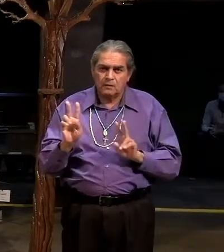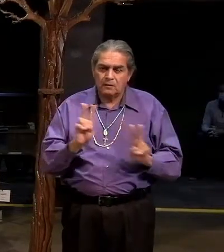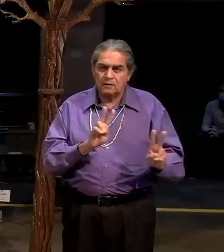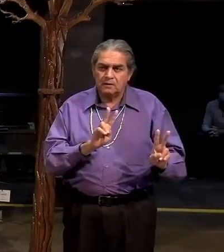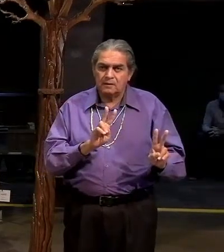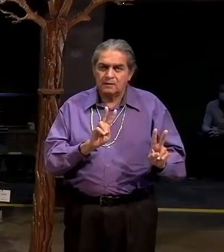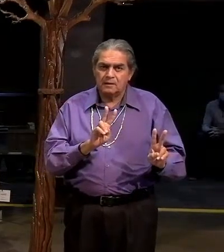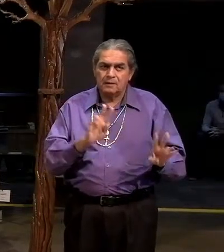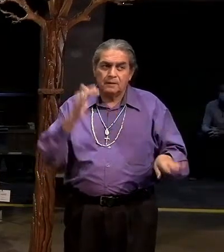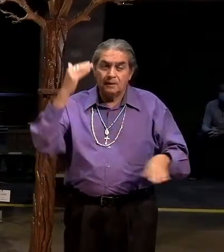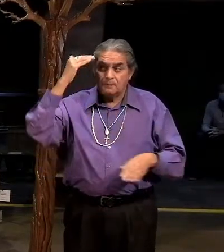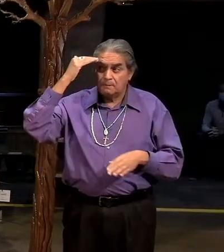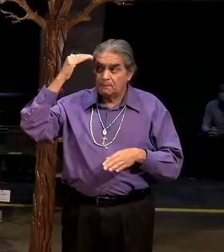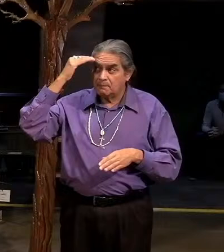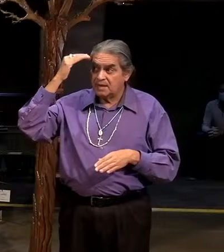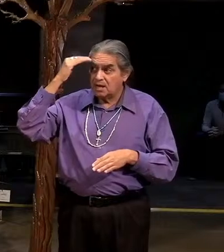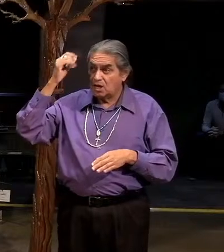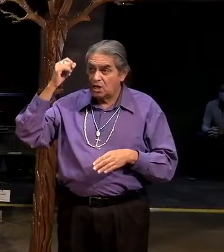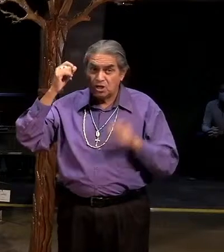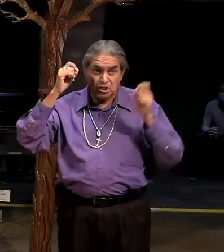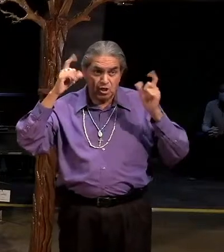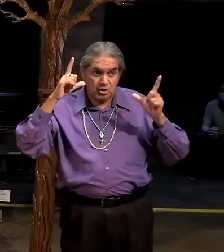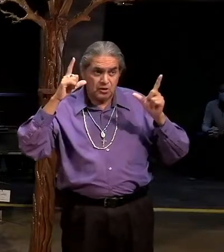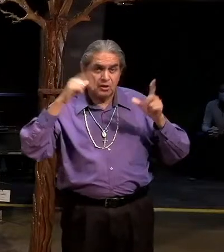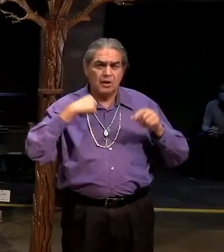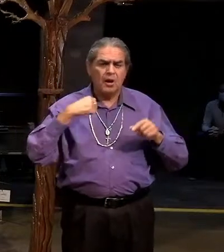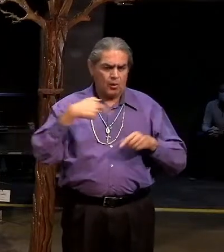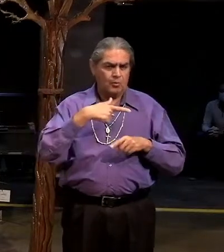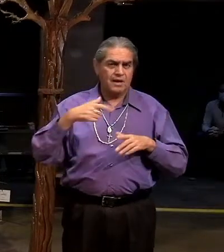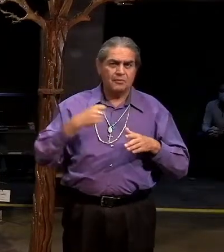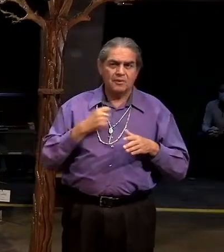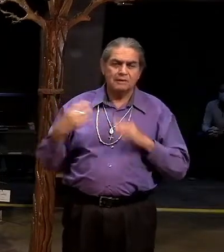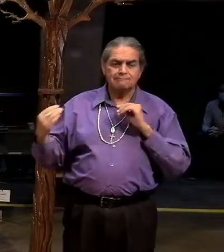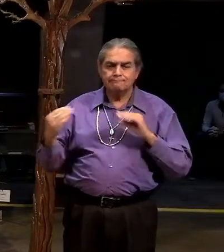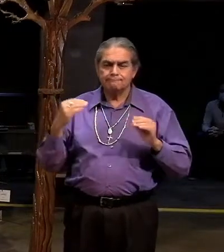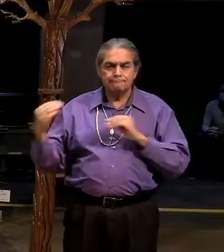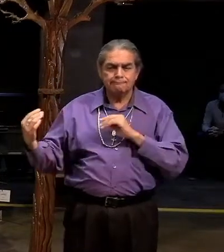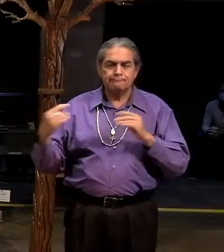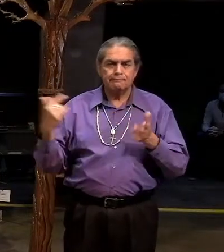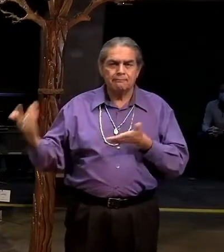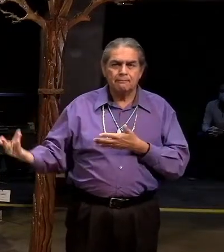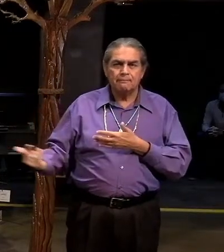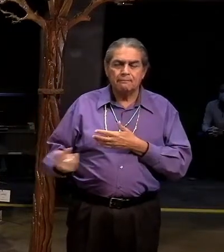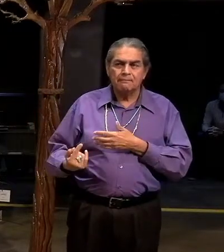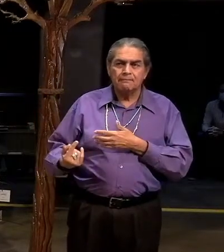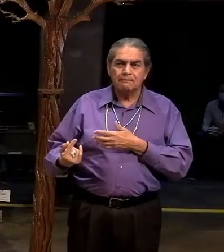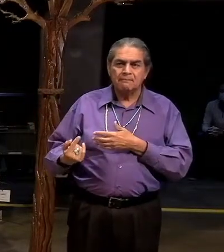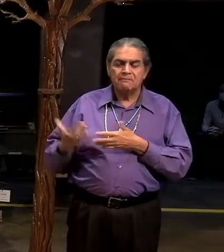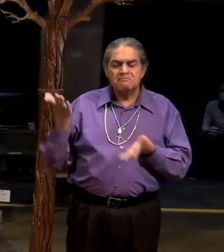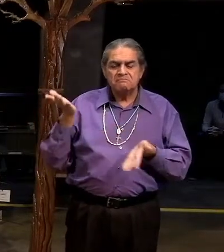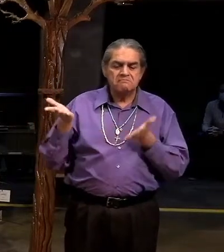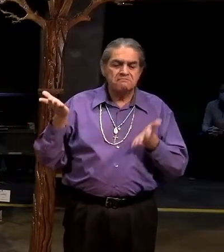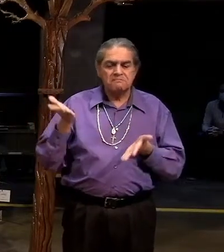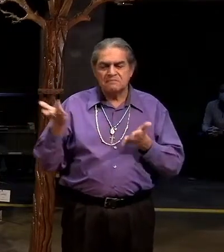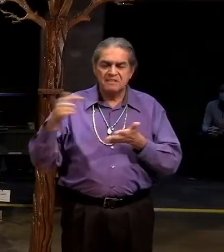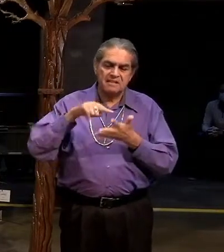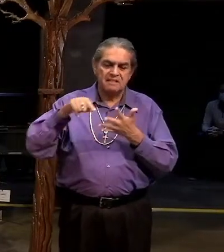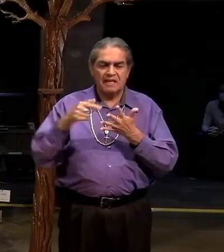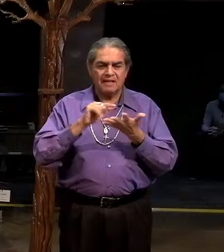Be alert. We were all yip-yapping away, talking about this and